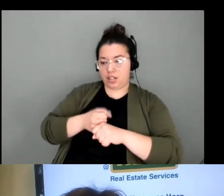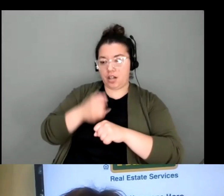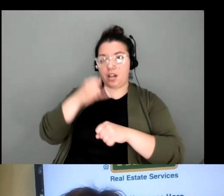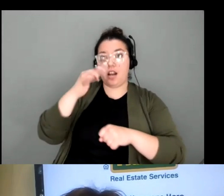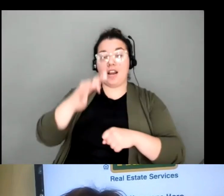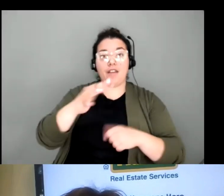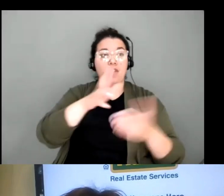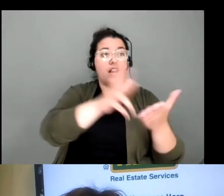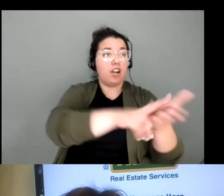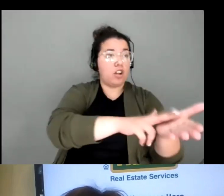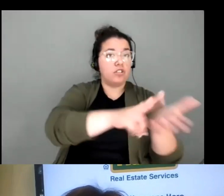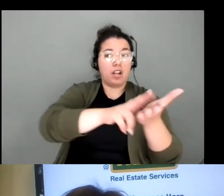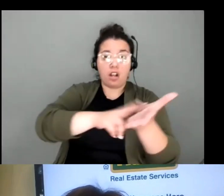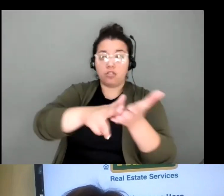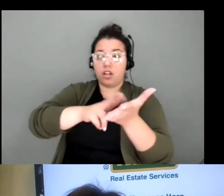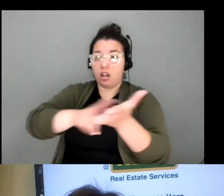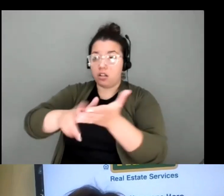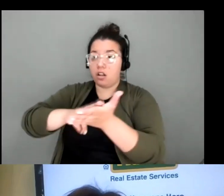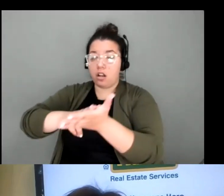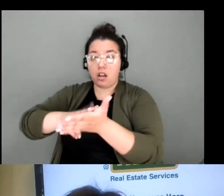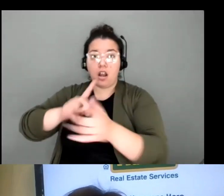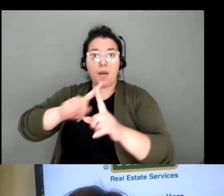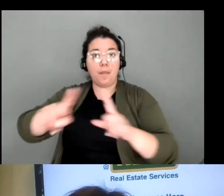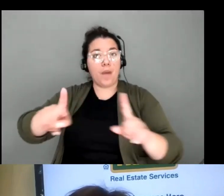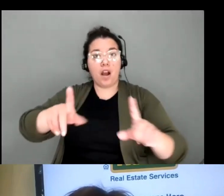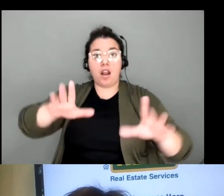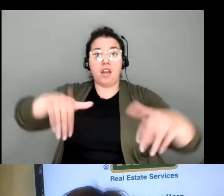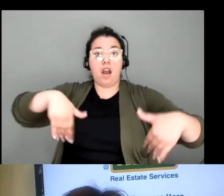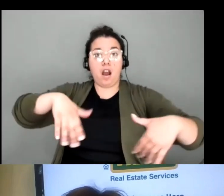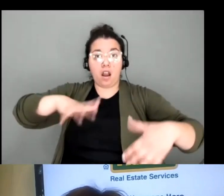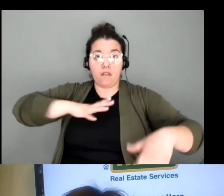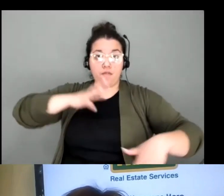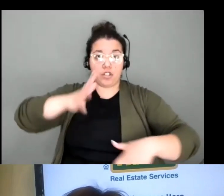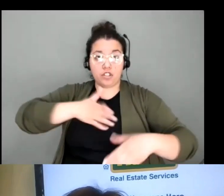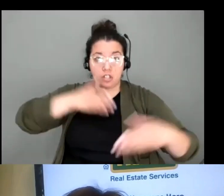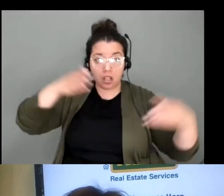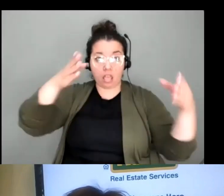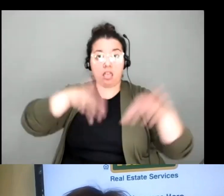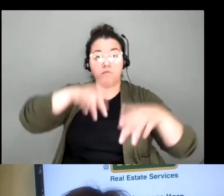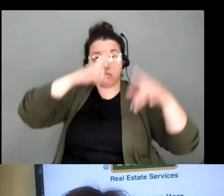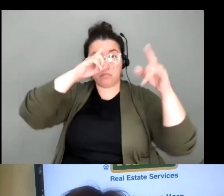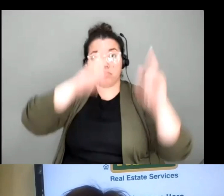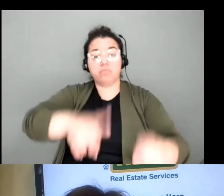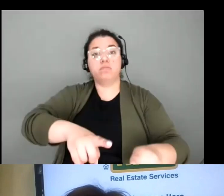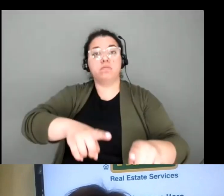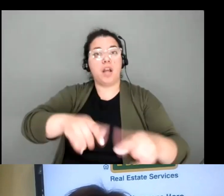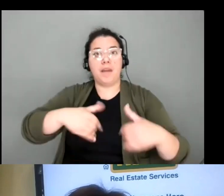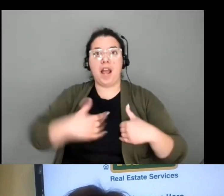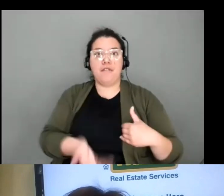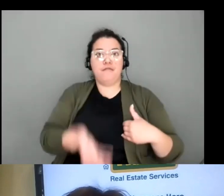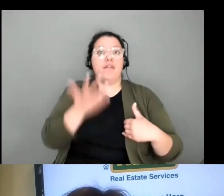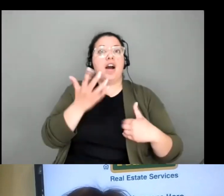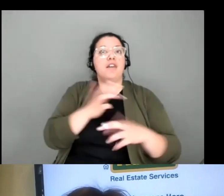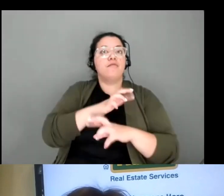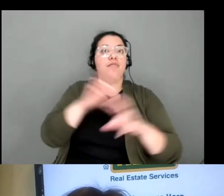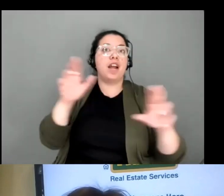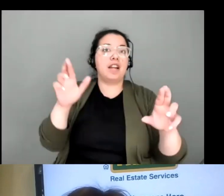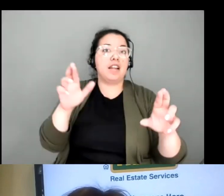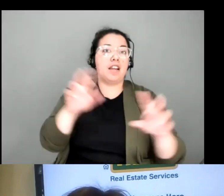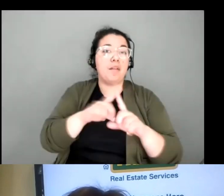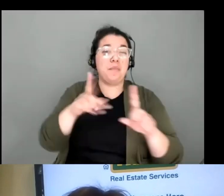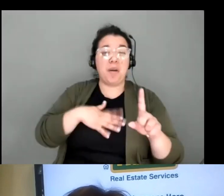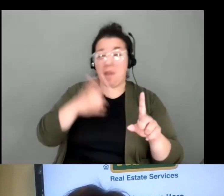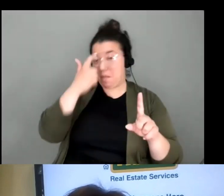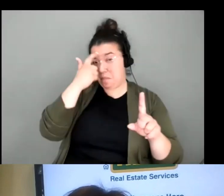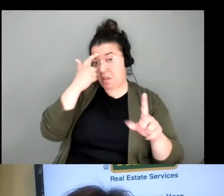money. I've had 5 things lined up and 5 things fall through, and I, in my head, had already spent the money.